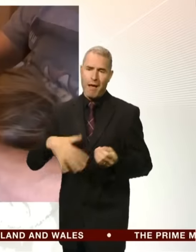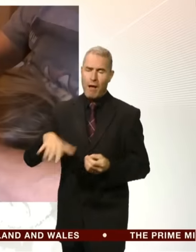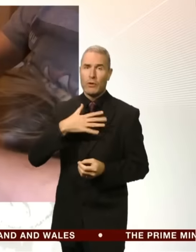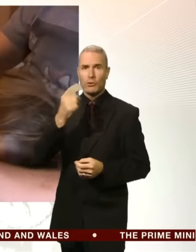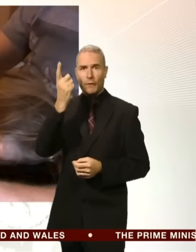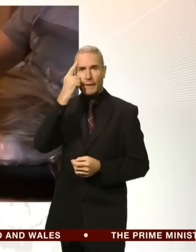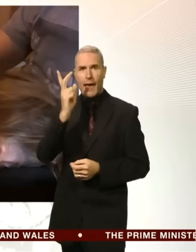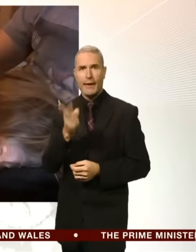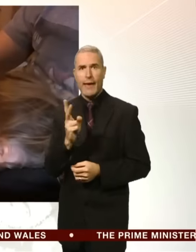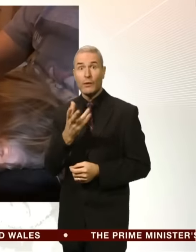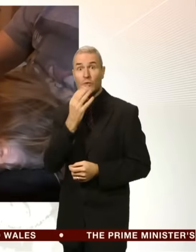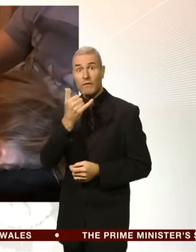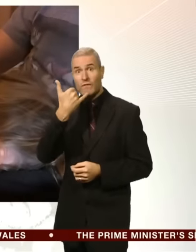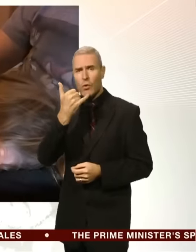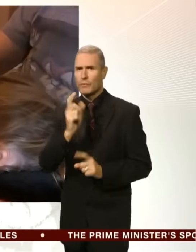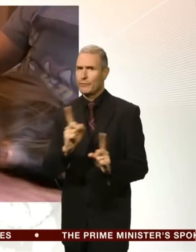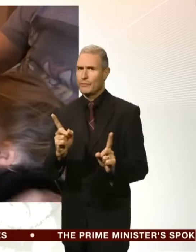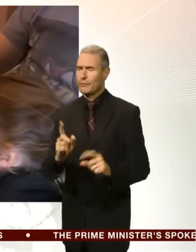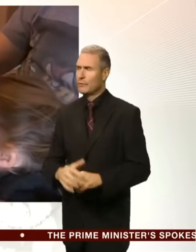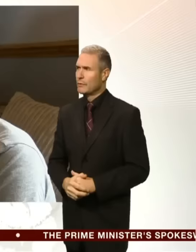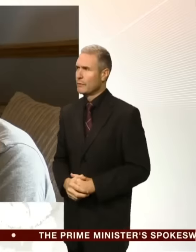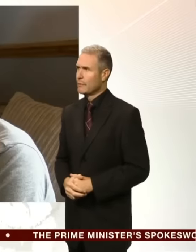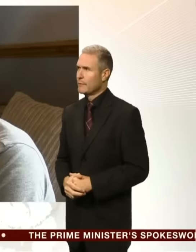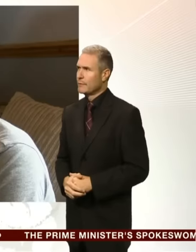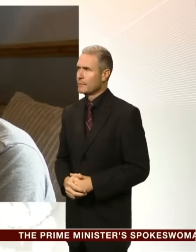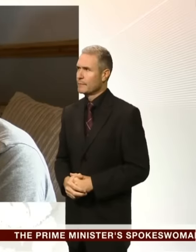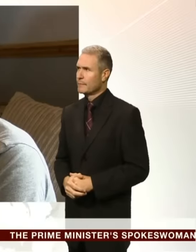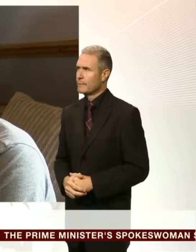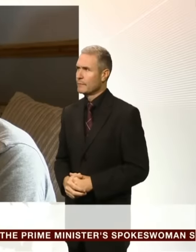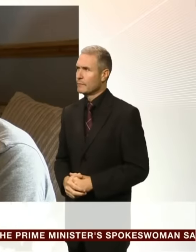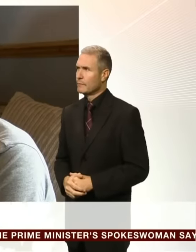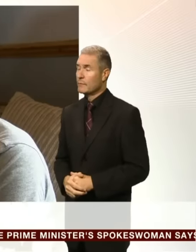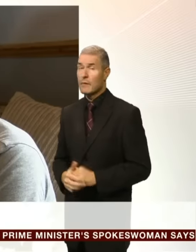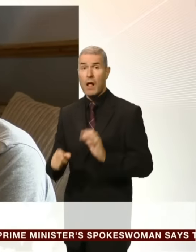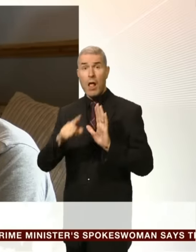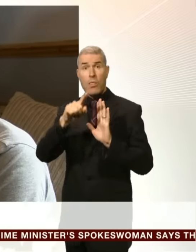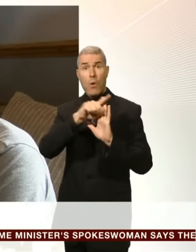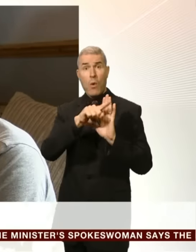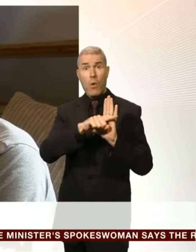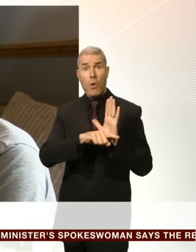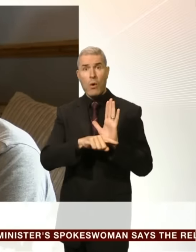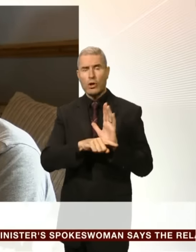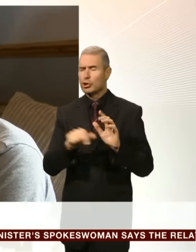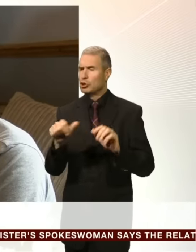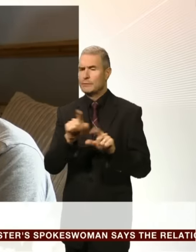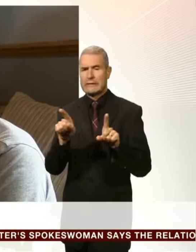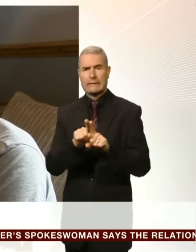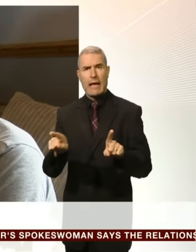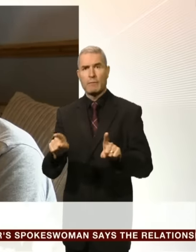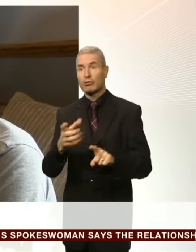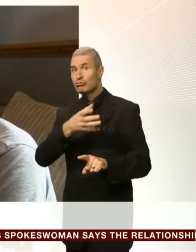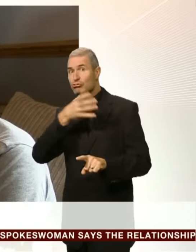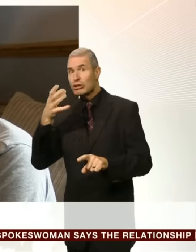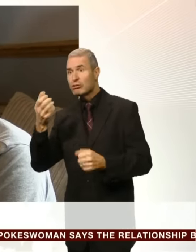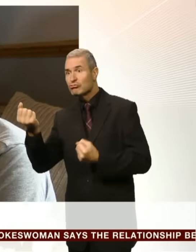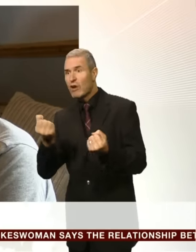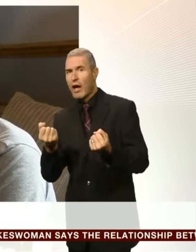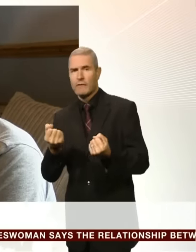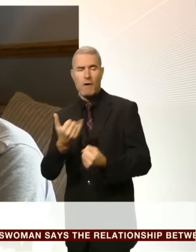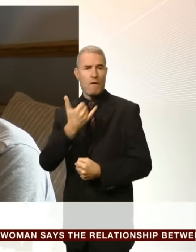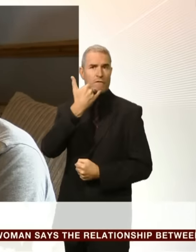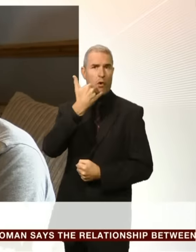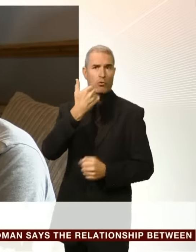to rethink the use of mobile phones. The laws should be exactly the same as drink driving. There should be no difference, because the